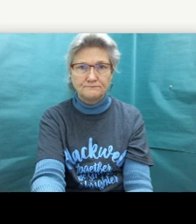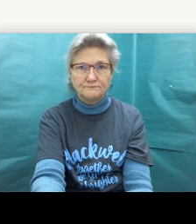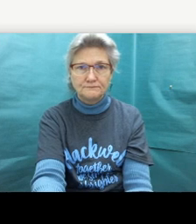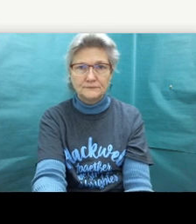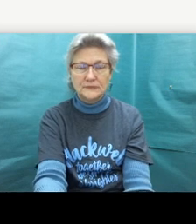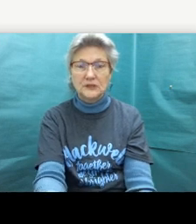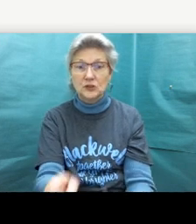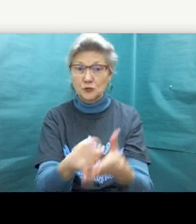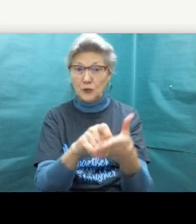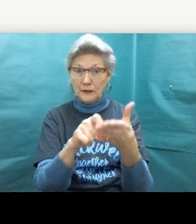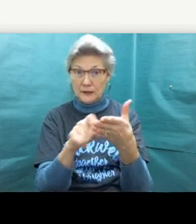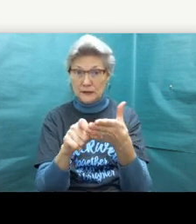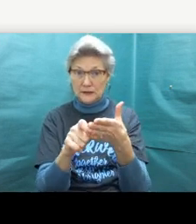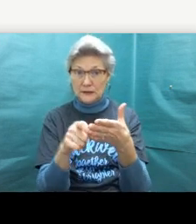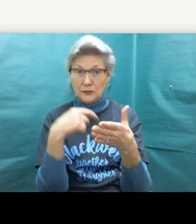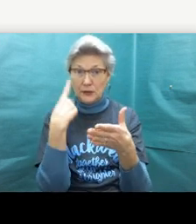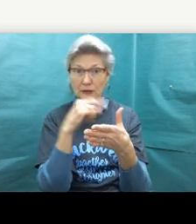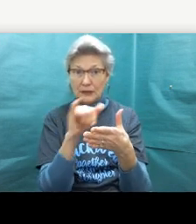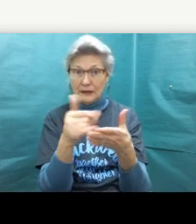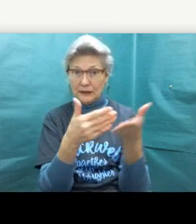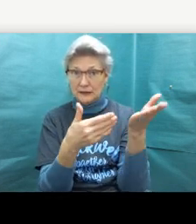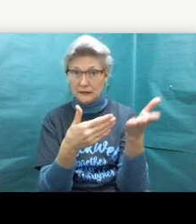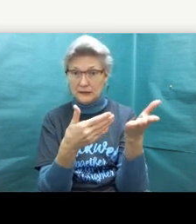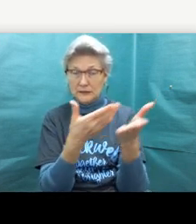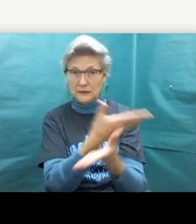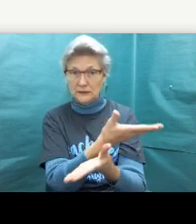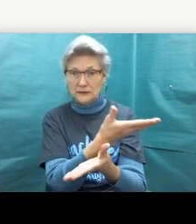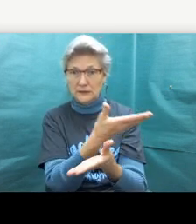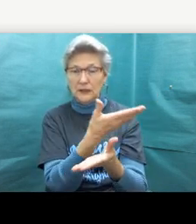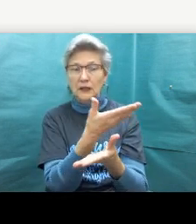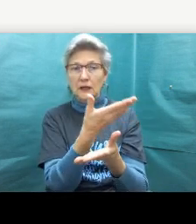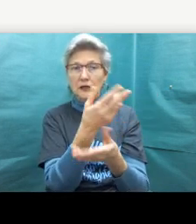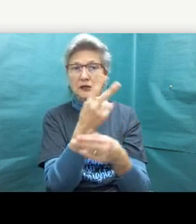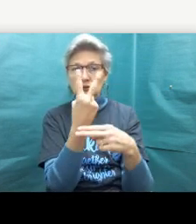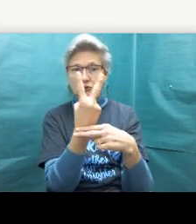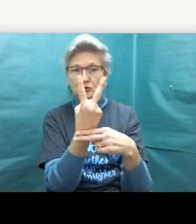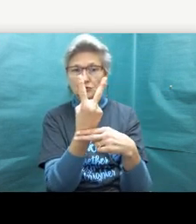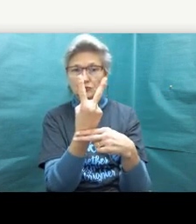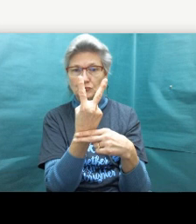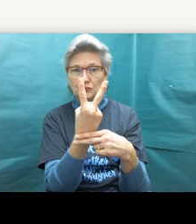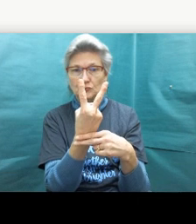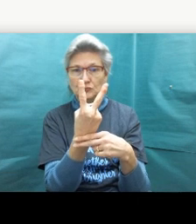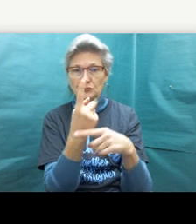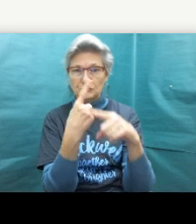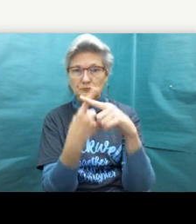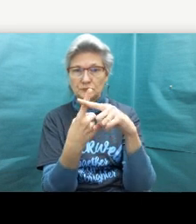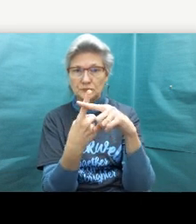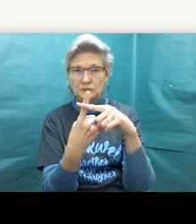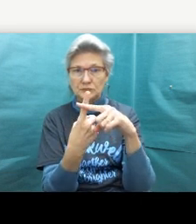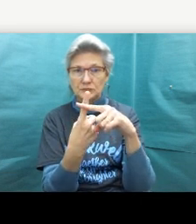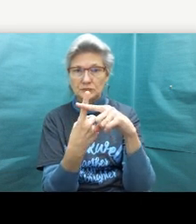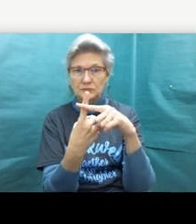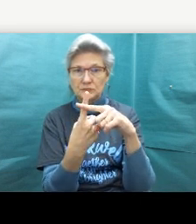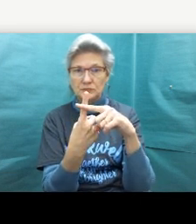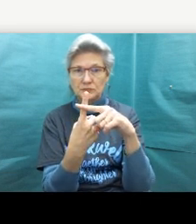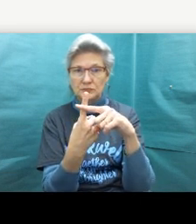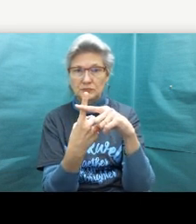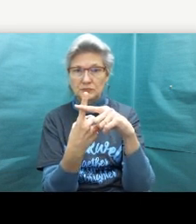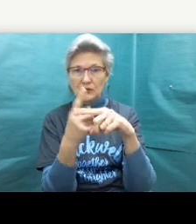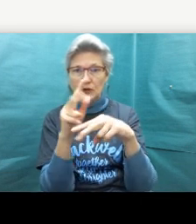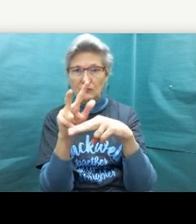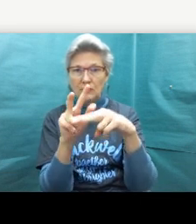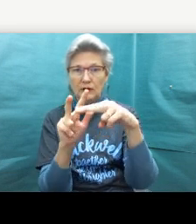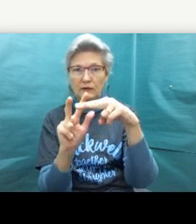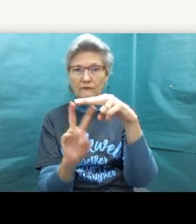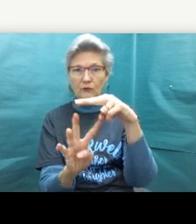To write this out, it would look like this. We did 2 plus